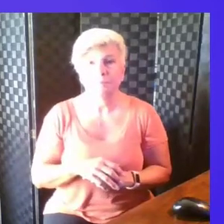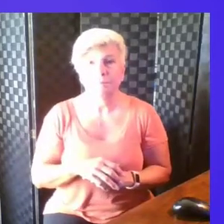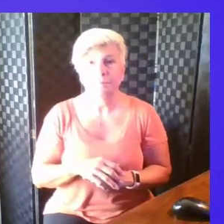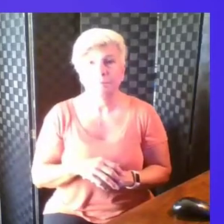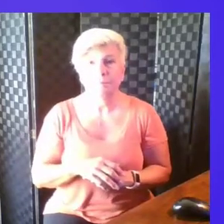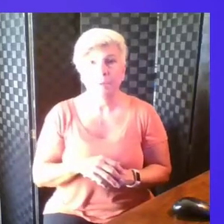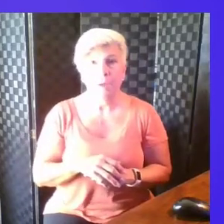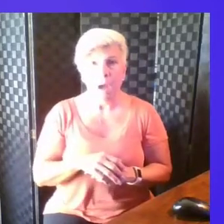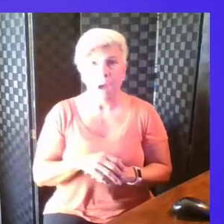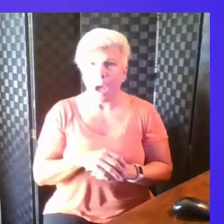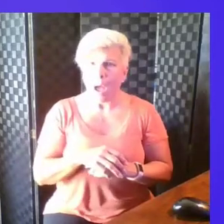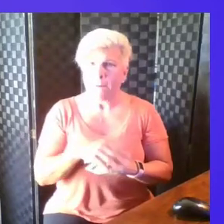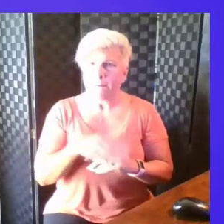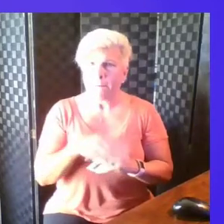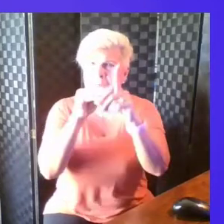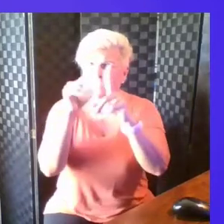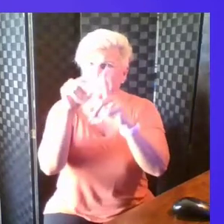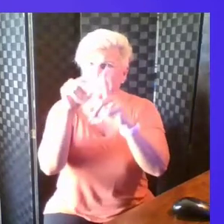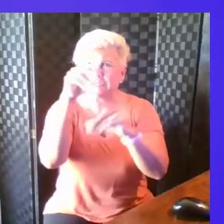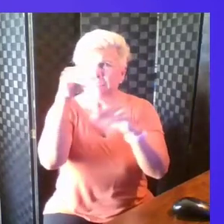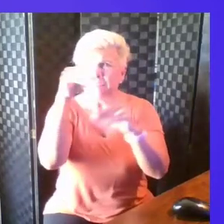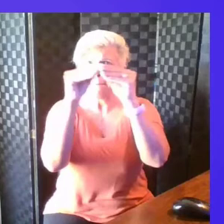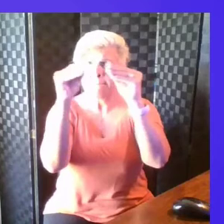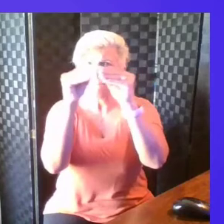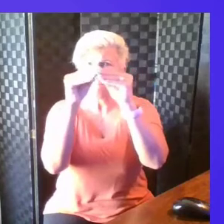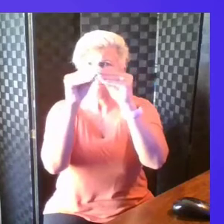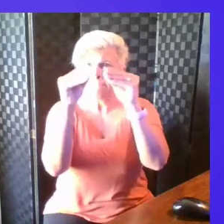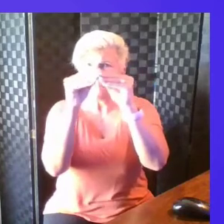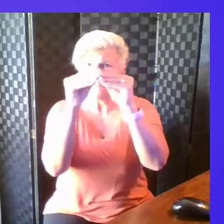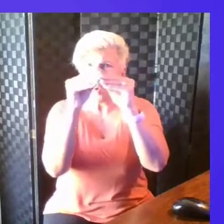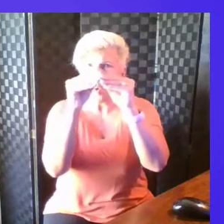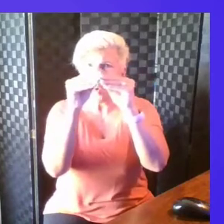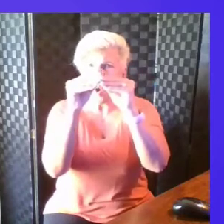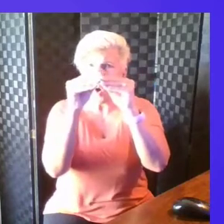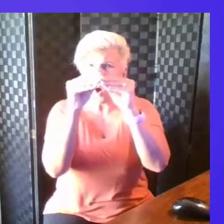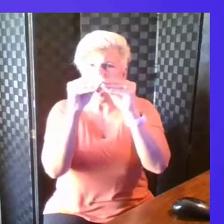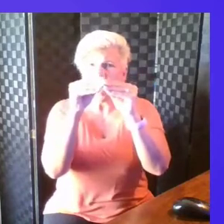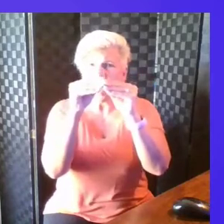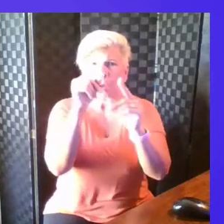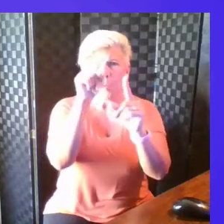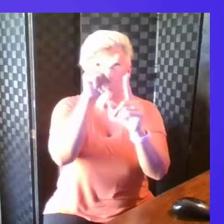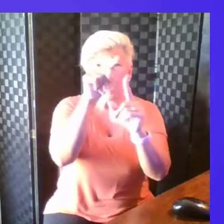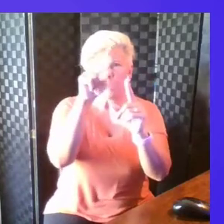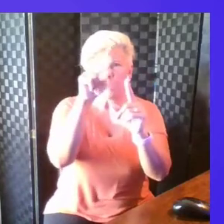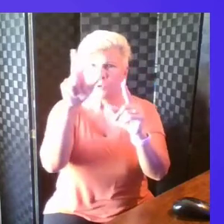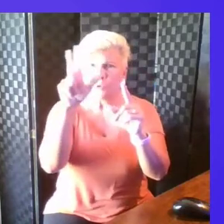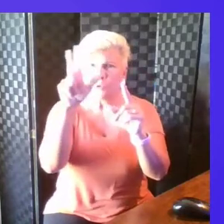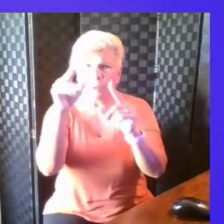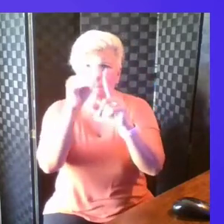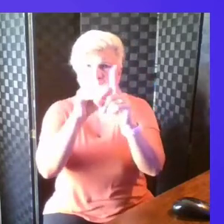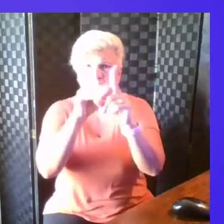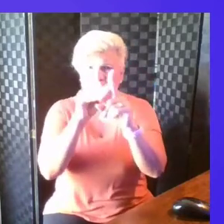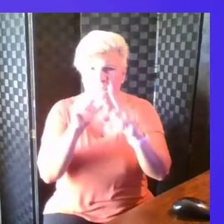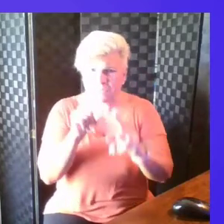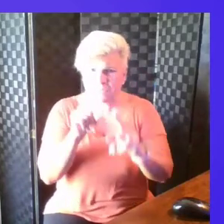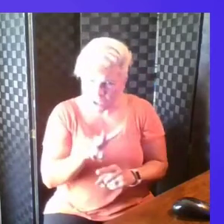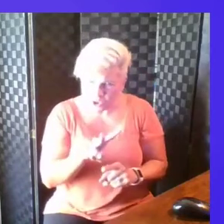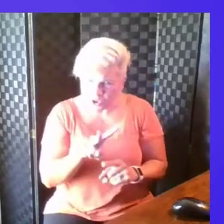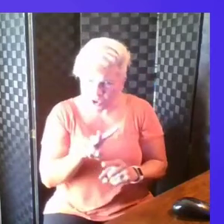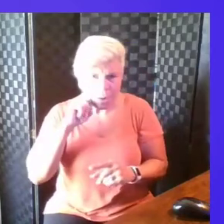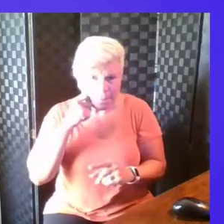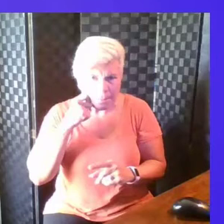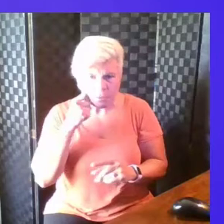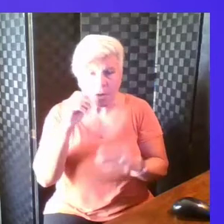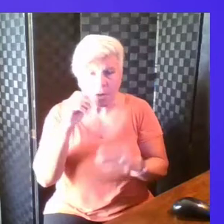We have more bananas than apples. When you count them, we see that we have 3 bananas and 2 apples. There are more bananas